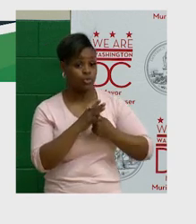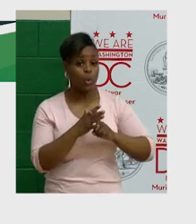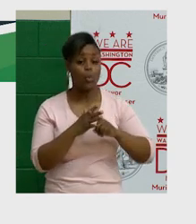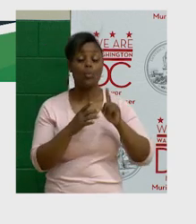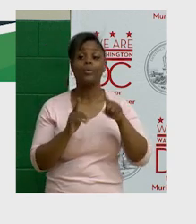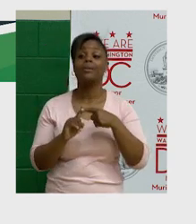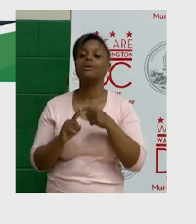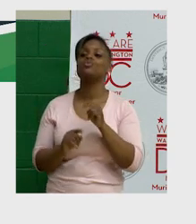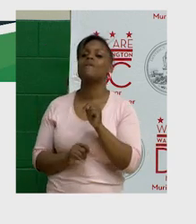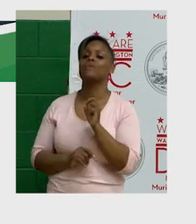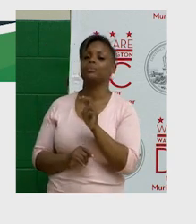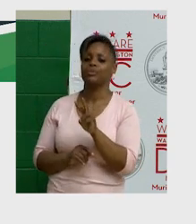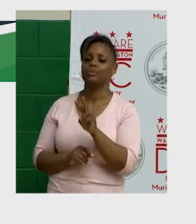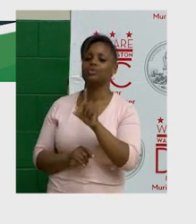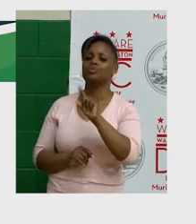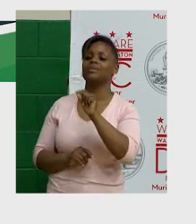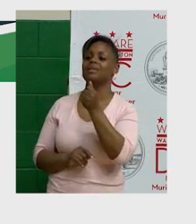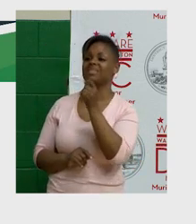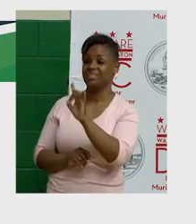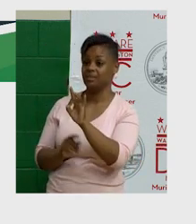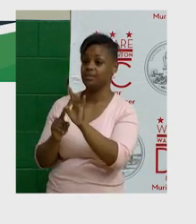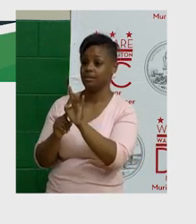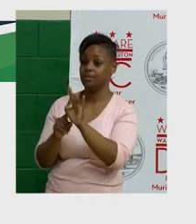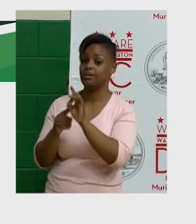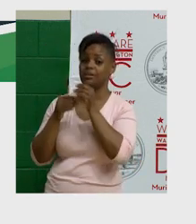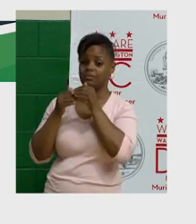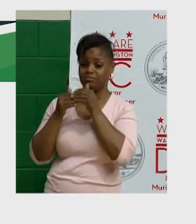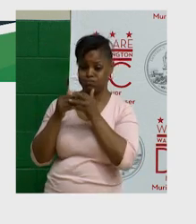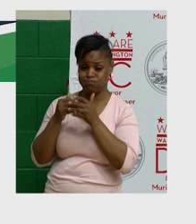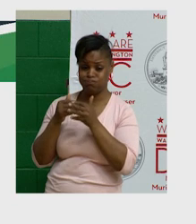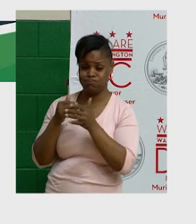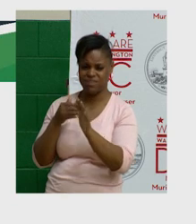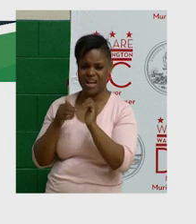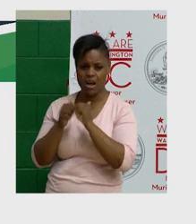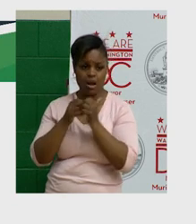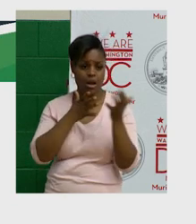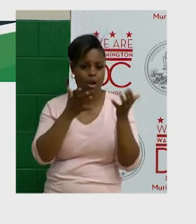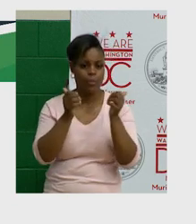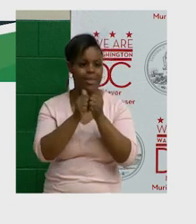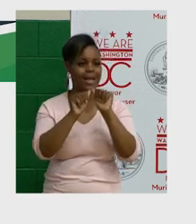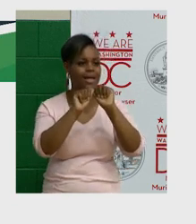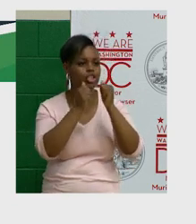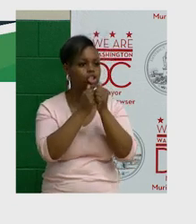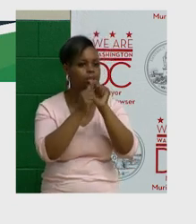of 2018. And we do that by engaging with our agencies and starting to get their